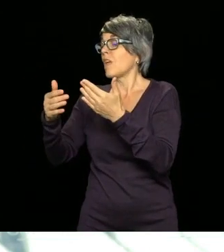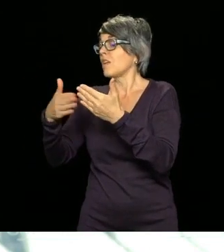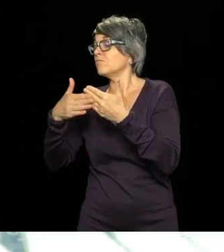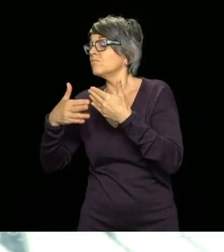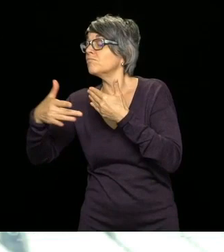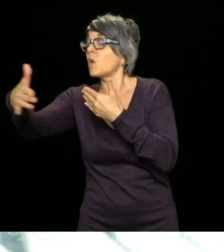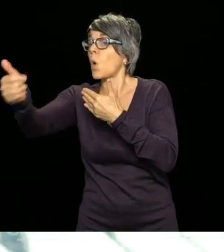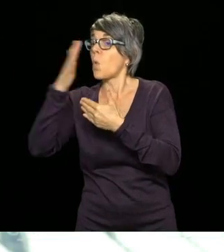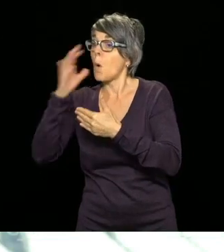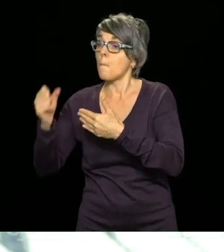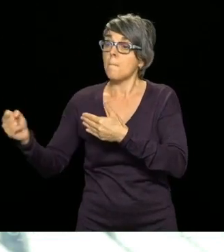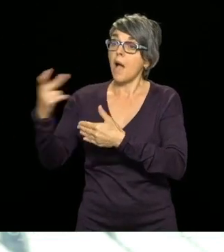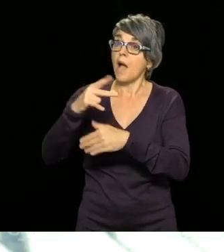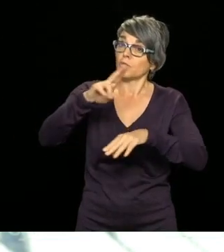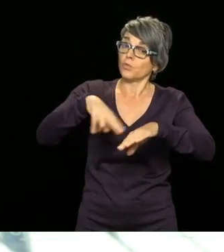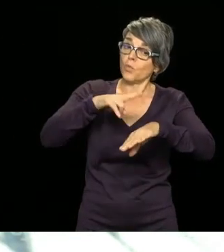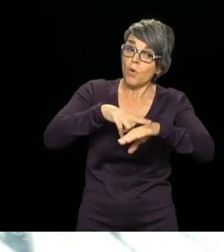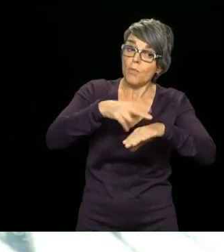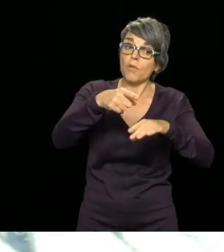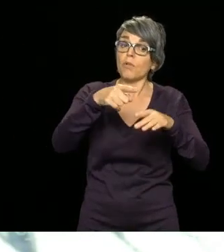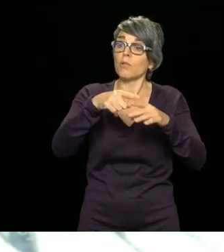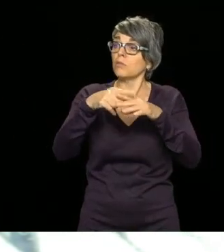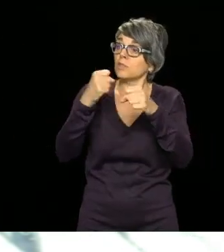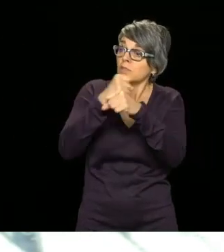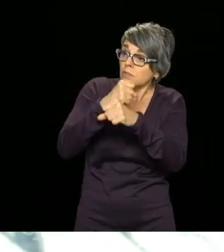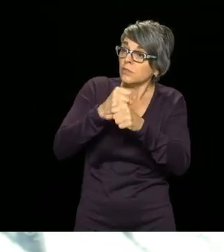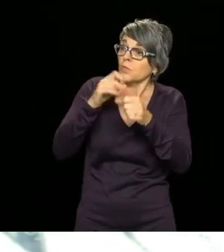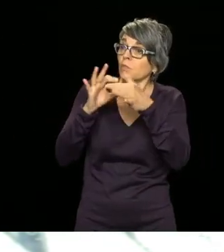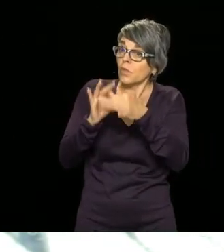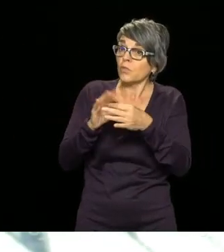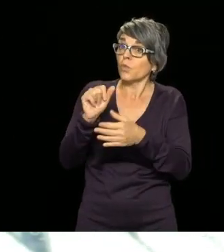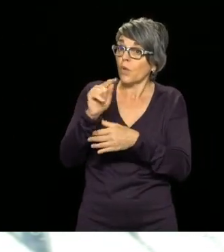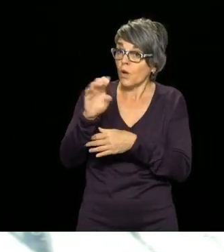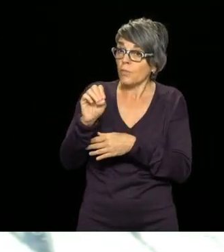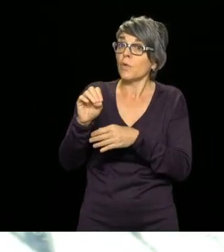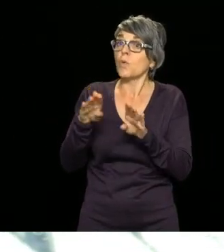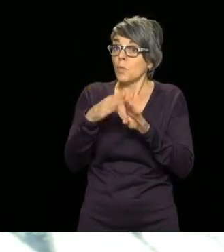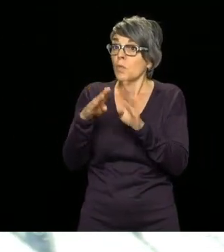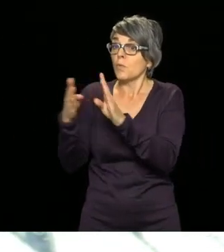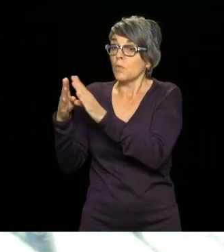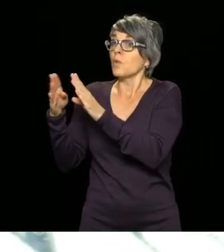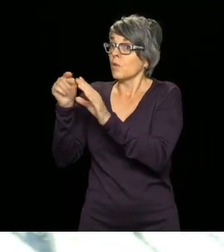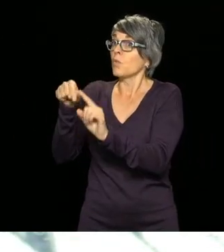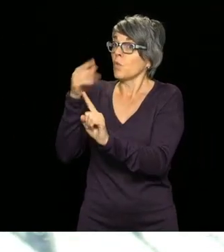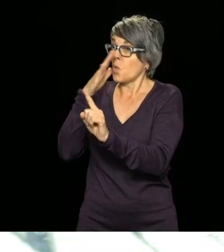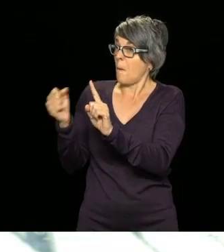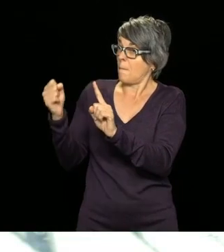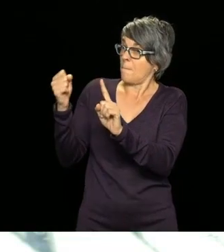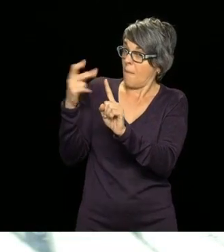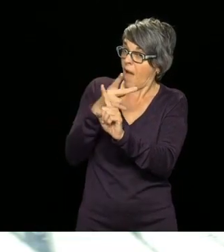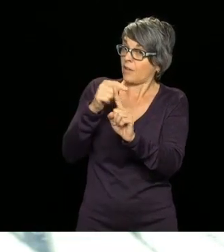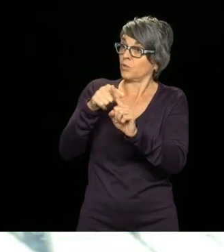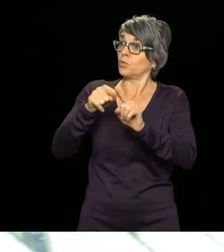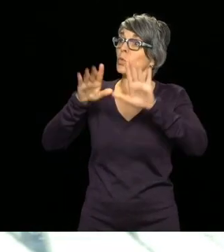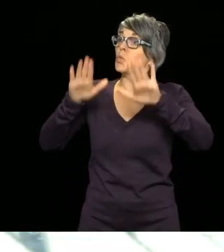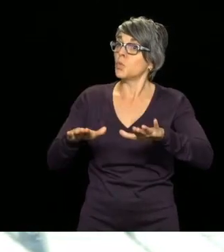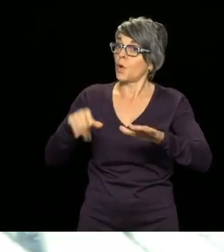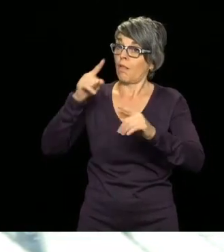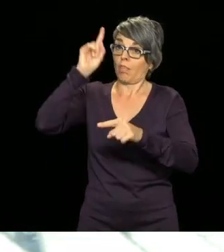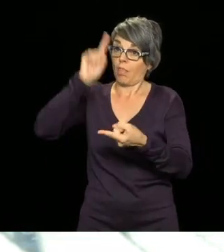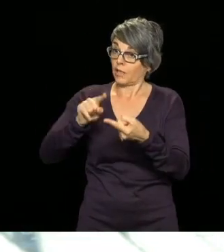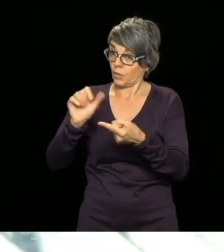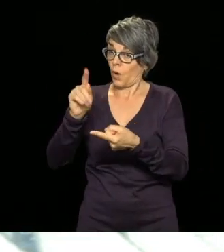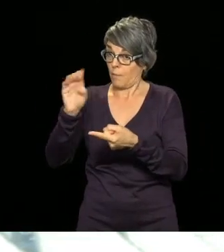know that when we saw the fact that people were staying at home and we saw that many businesses shut